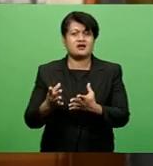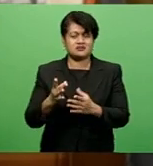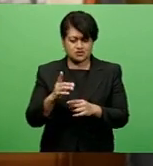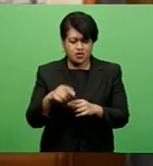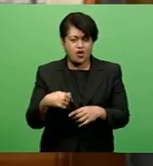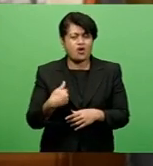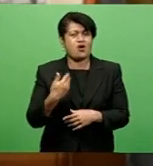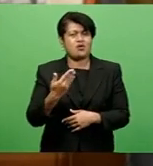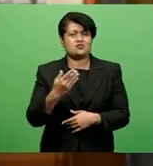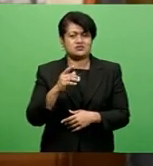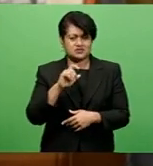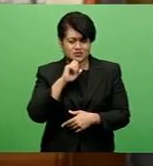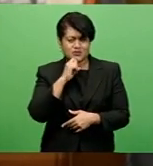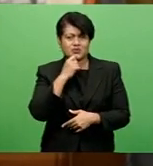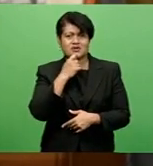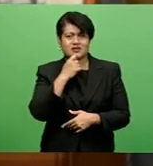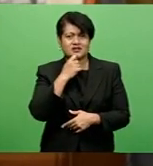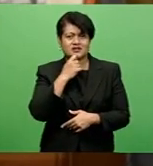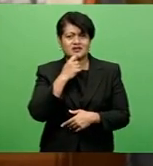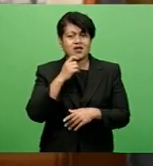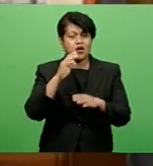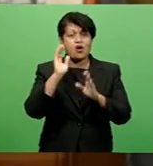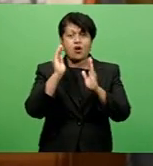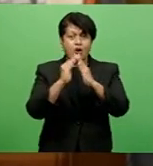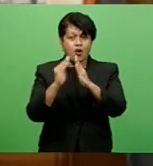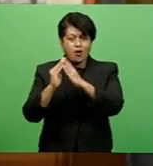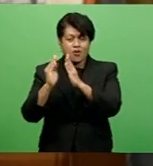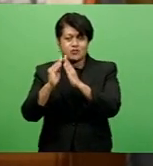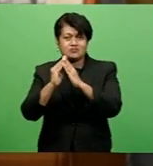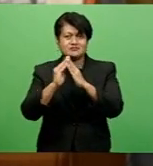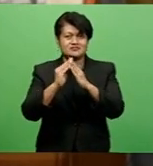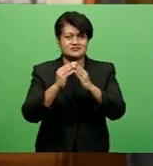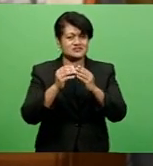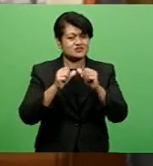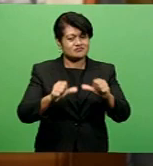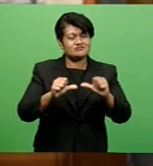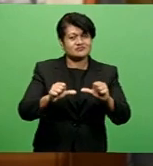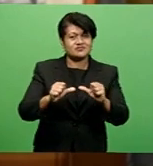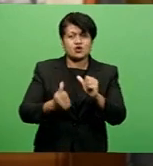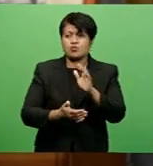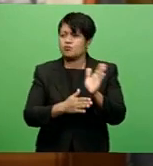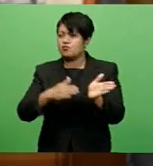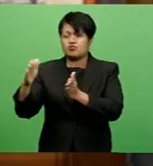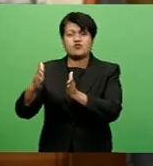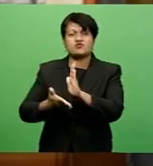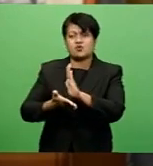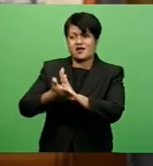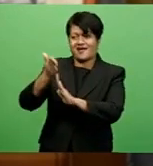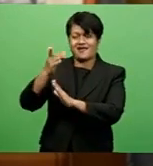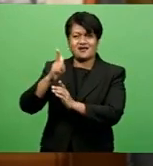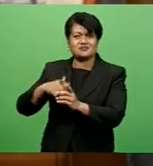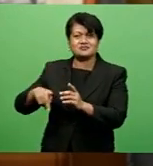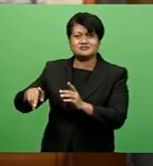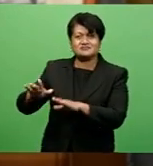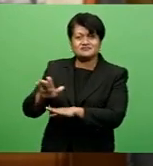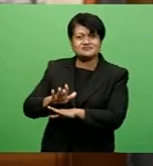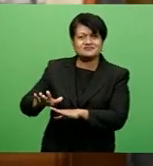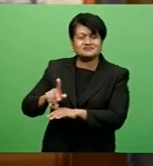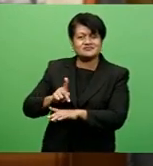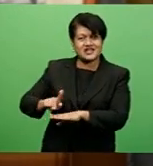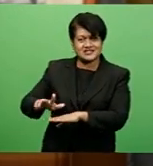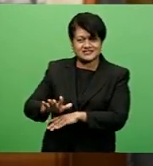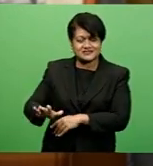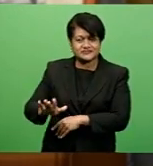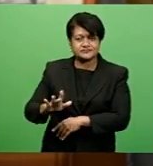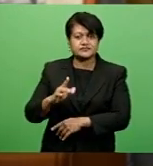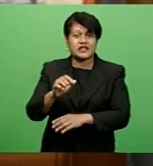would. Shutter your homes, move to higher ground, store water, keep a 48-hour emergency